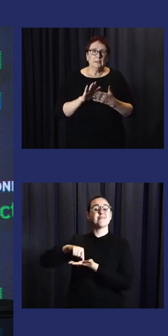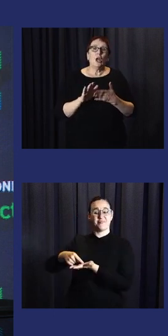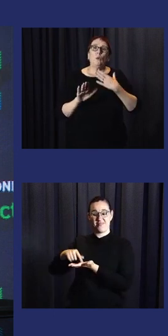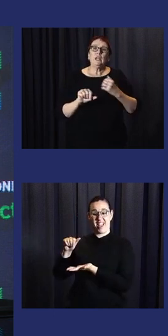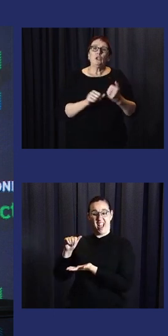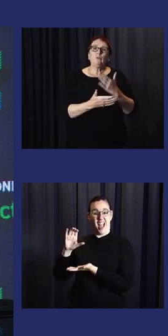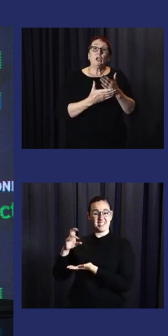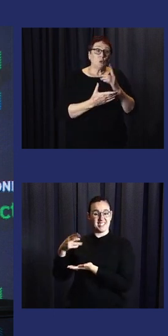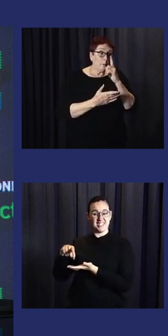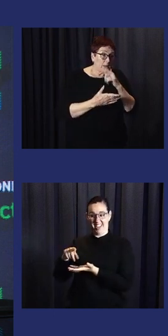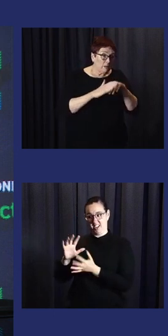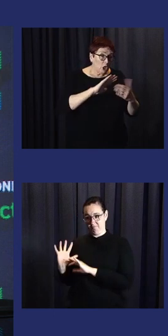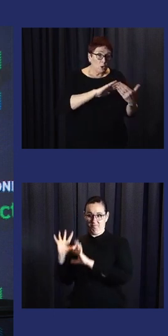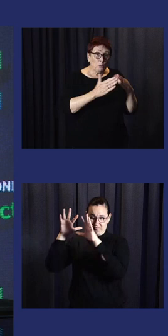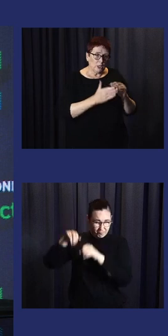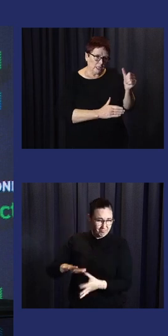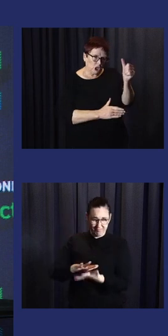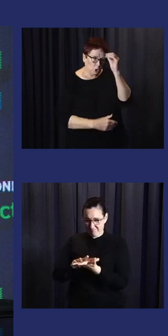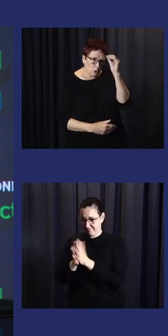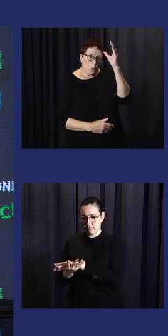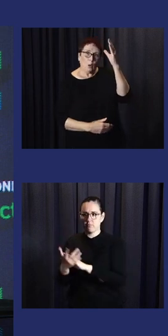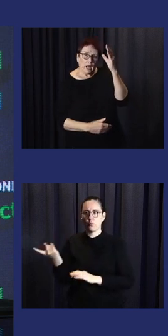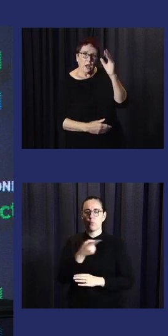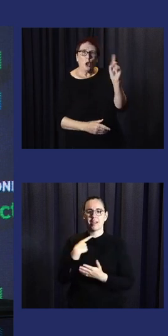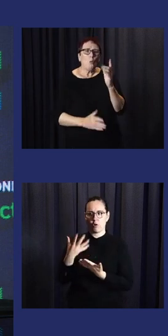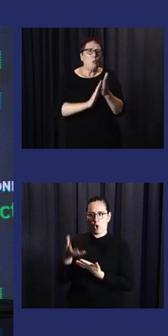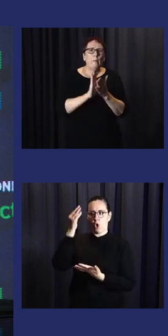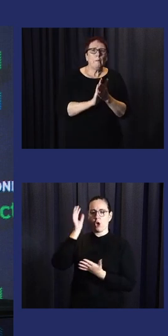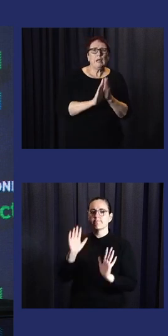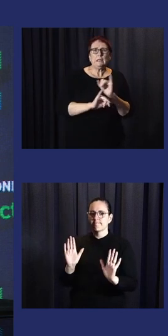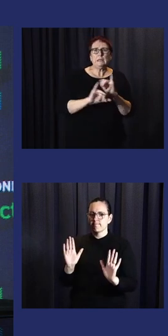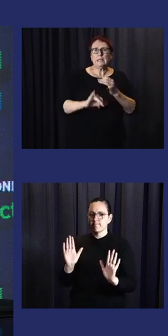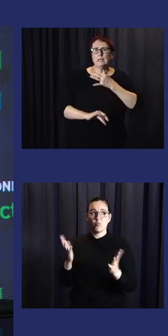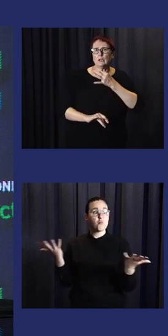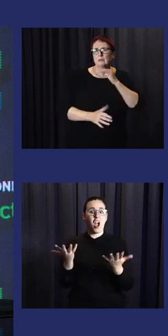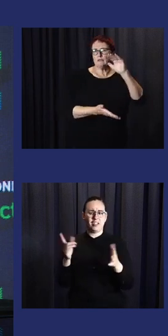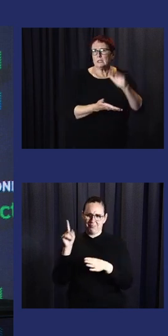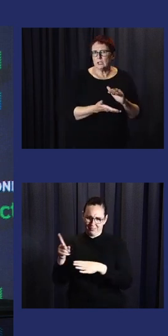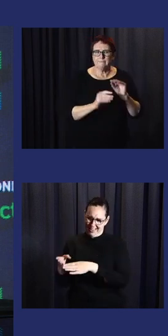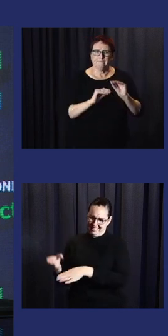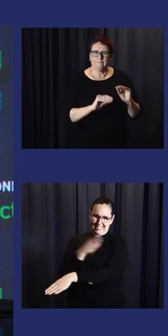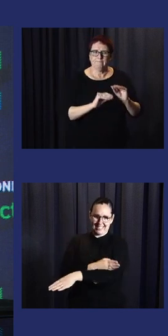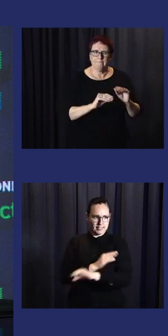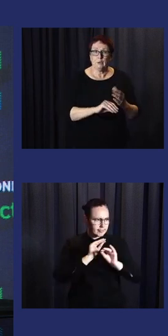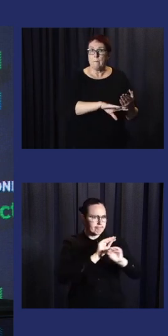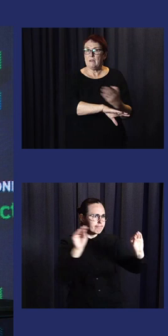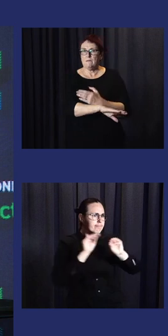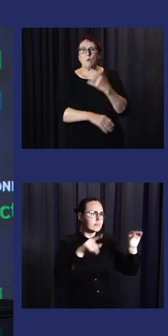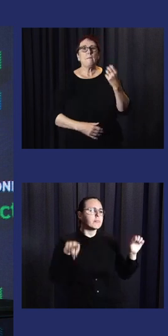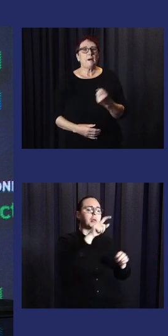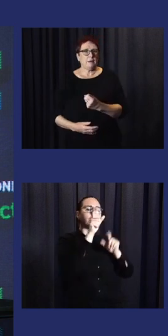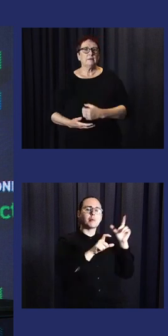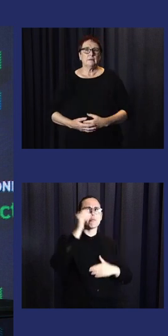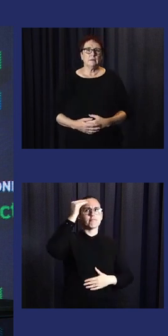community awareness and knowledge about disaster risk reduction. One of the Indonesian Red Cross mandate is to